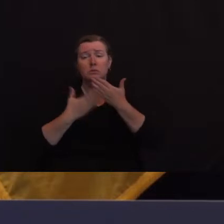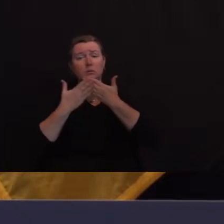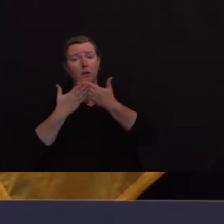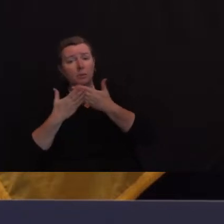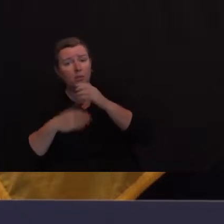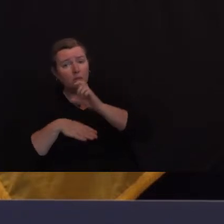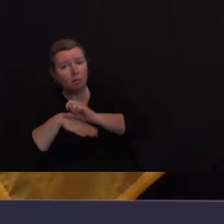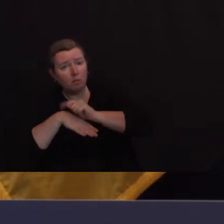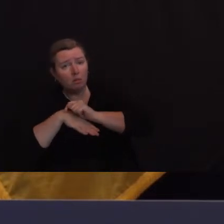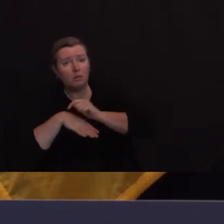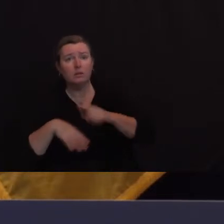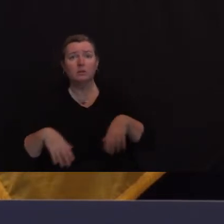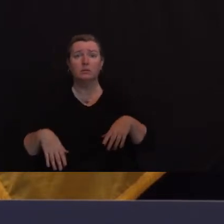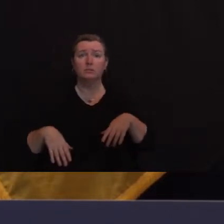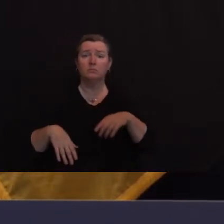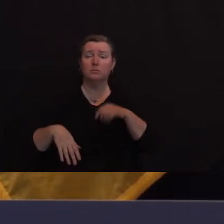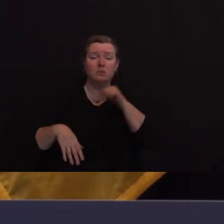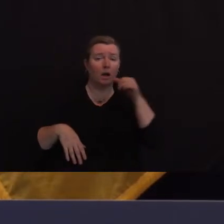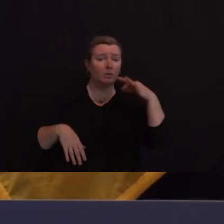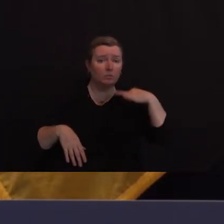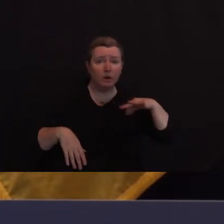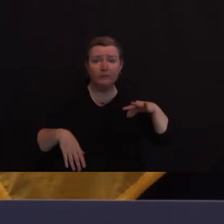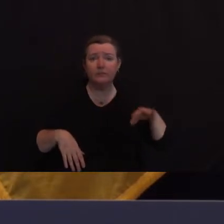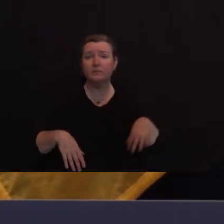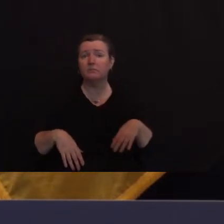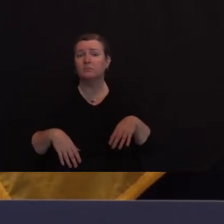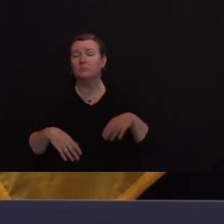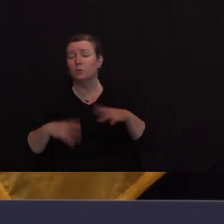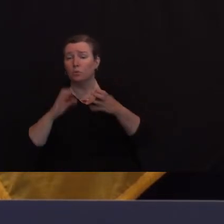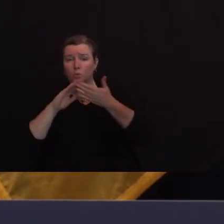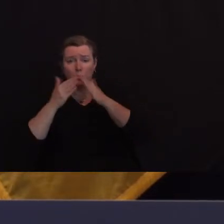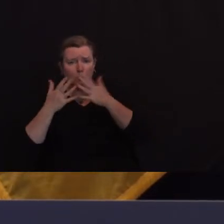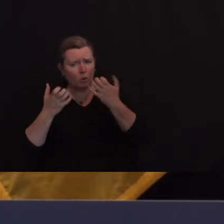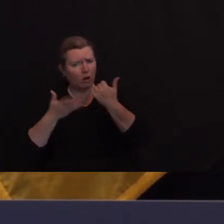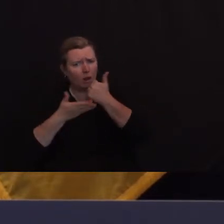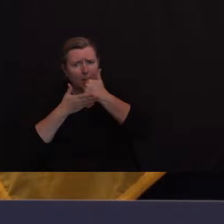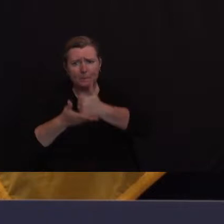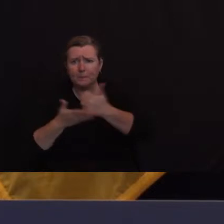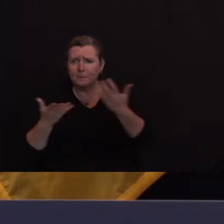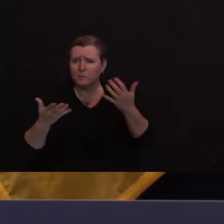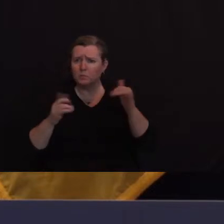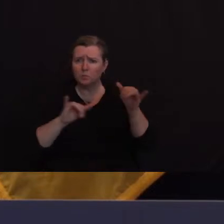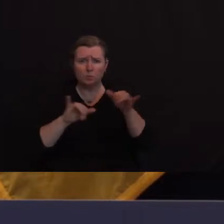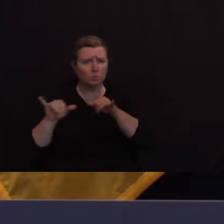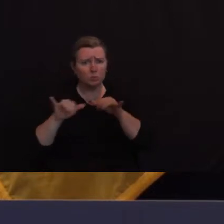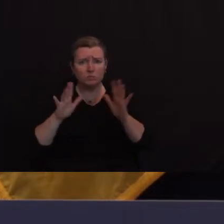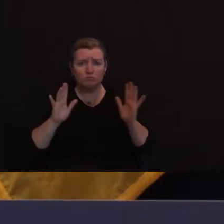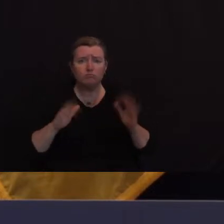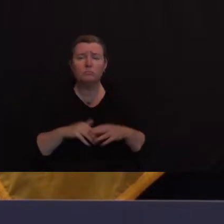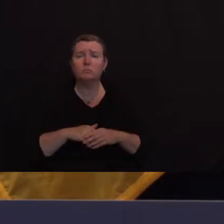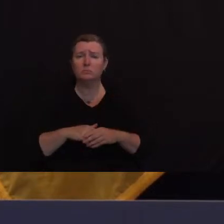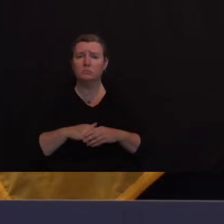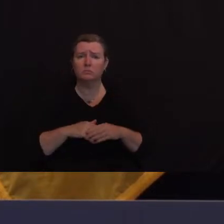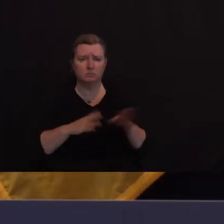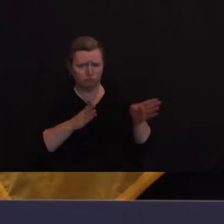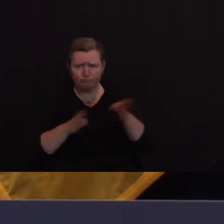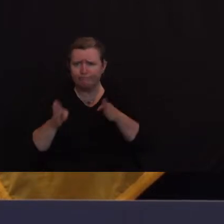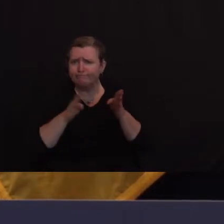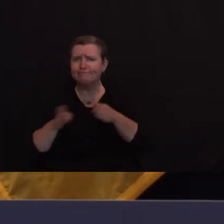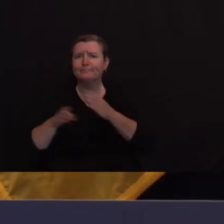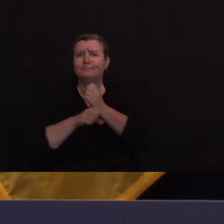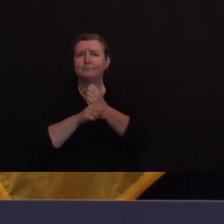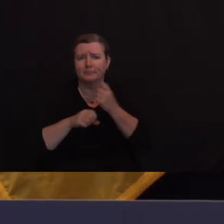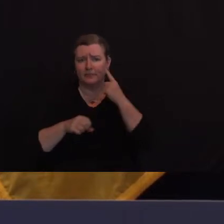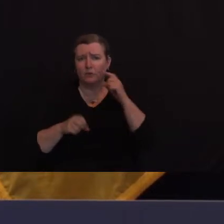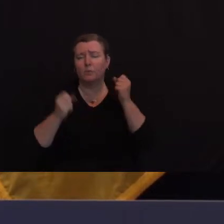themselves. And, you know, we're preparing for a significant number of folks that will